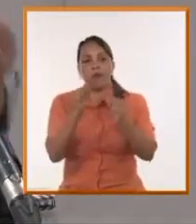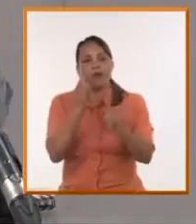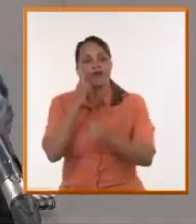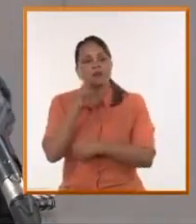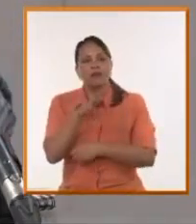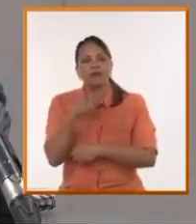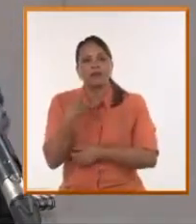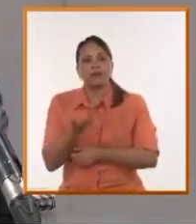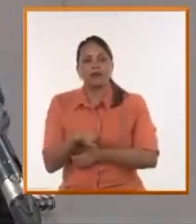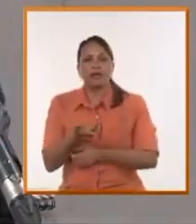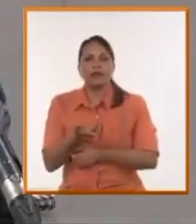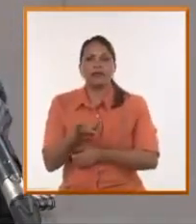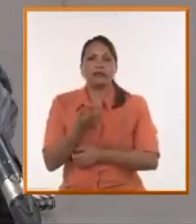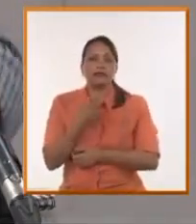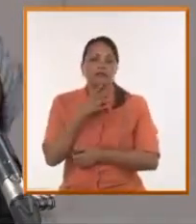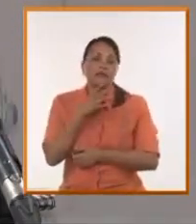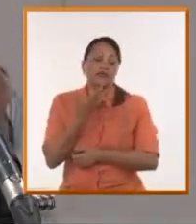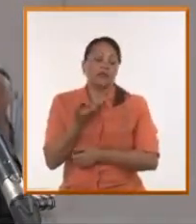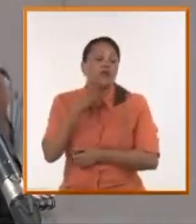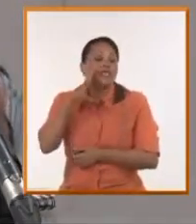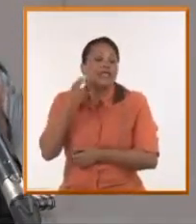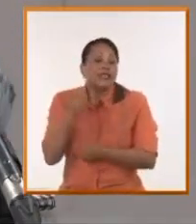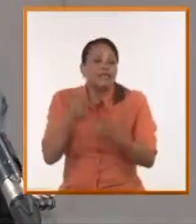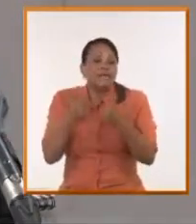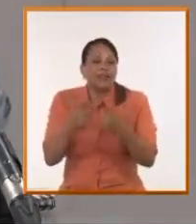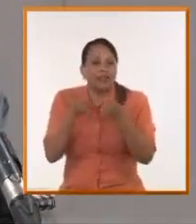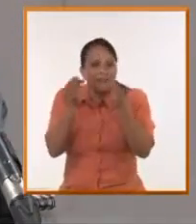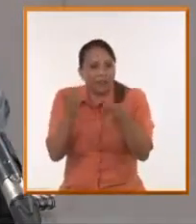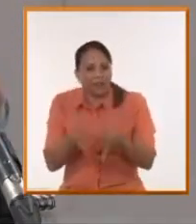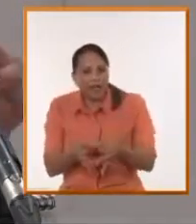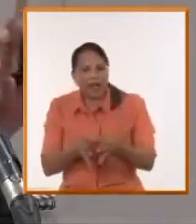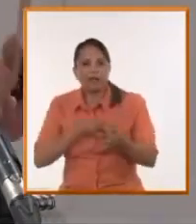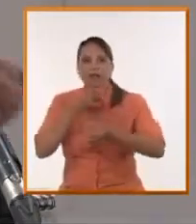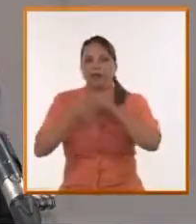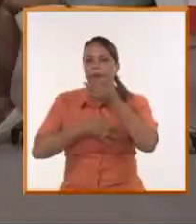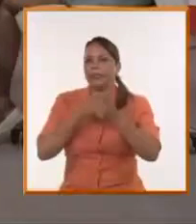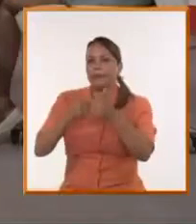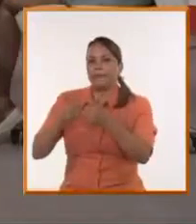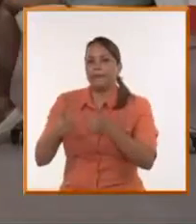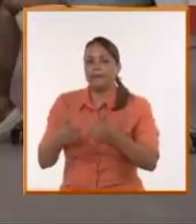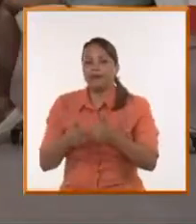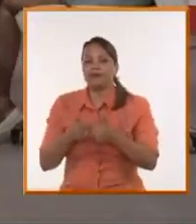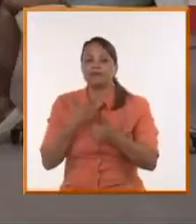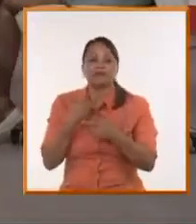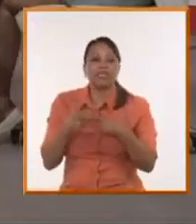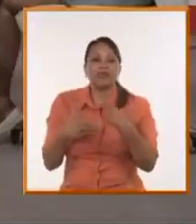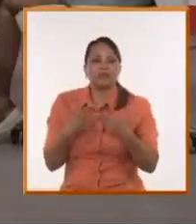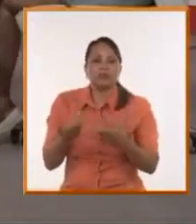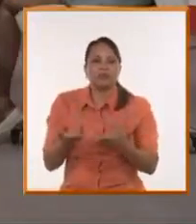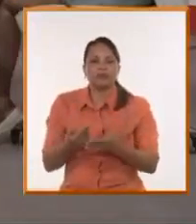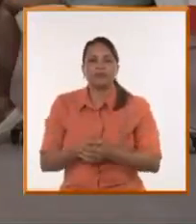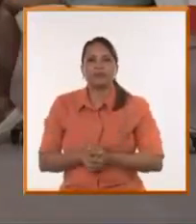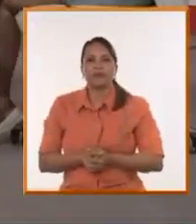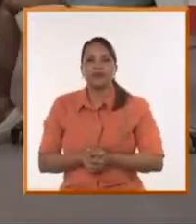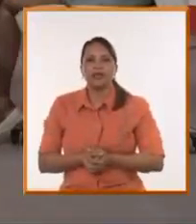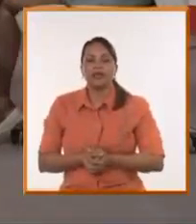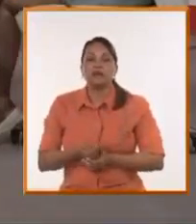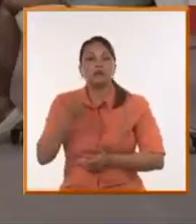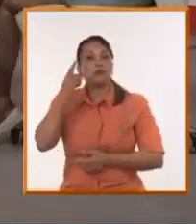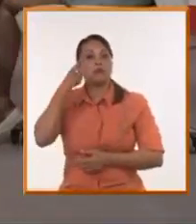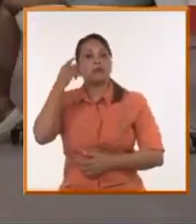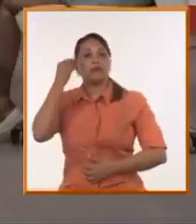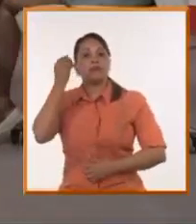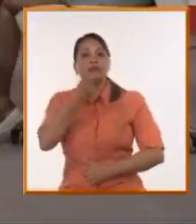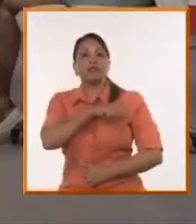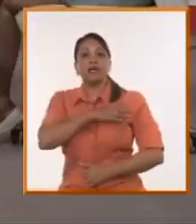if we don't the reality, if we don't explain, you pass what you told us before, you go out of what you think of your people